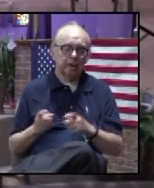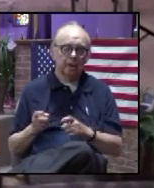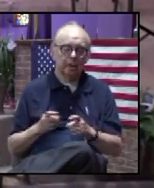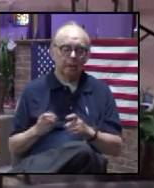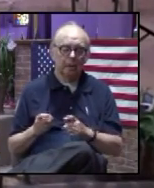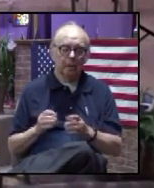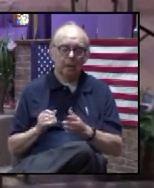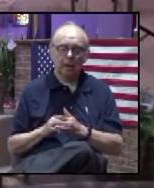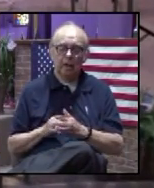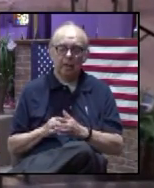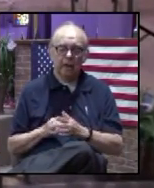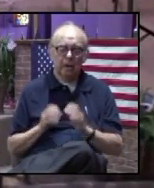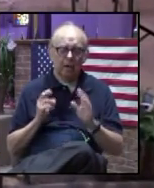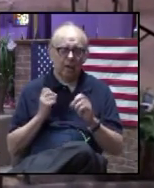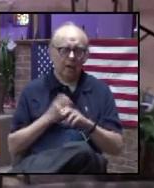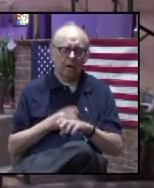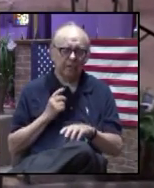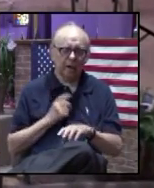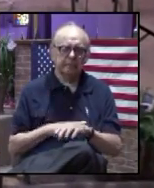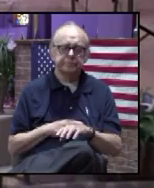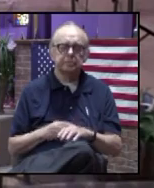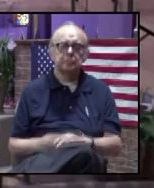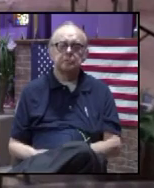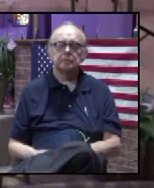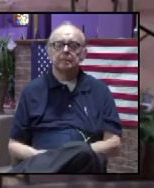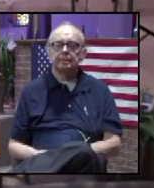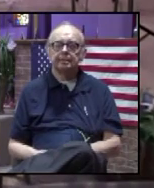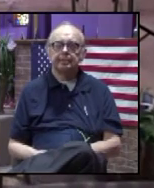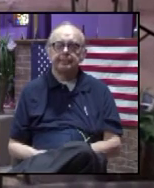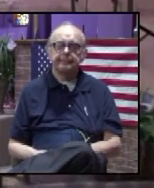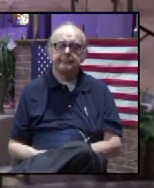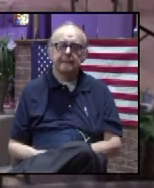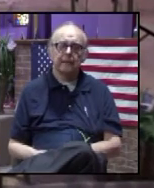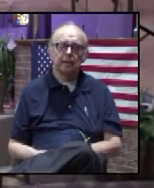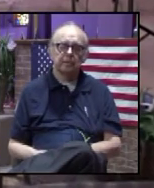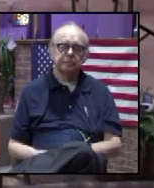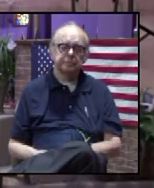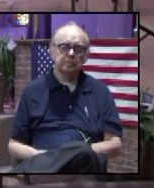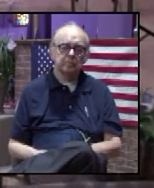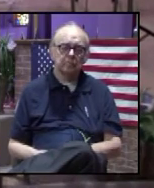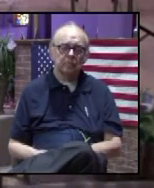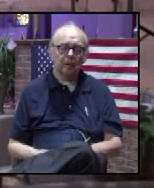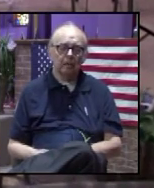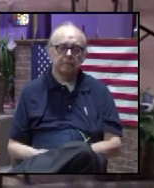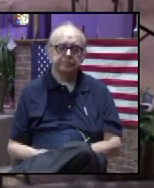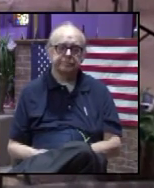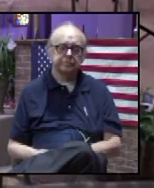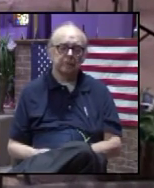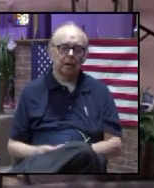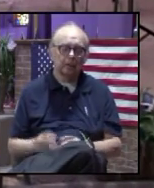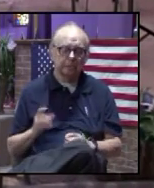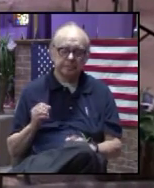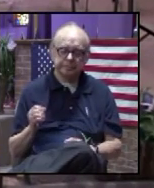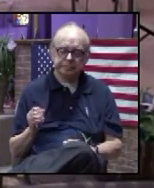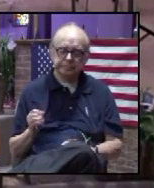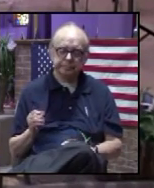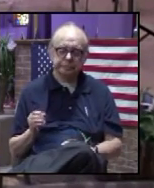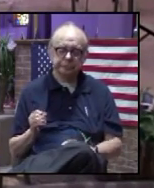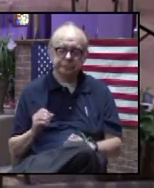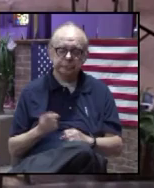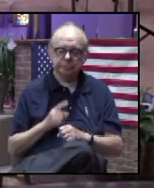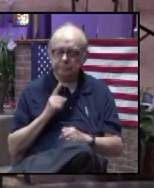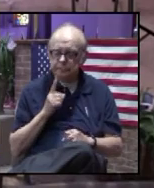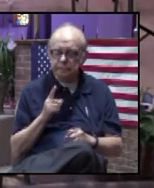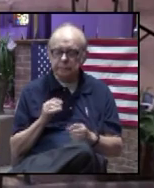that shutting of that coffin on their loved ones. And so we make